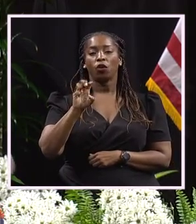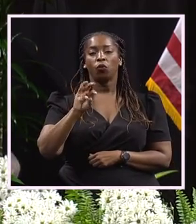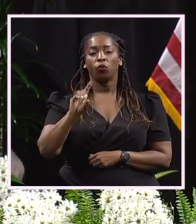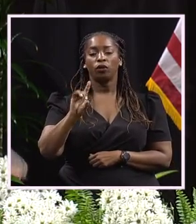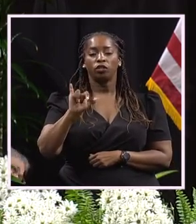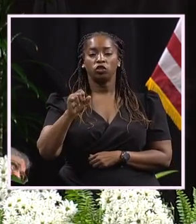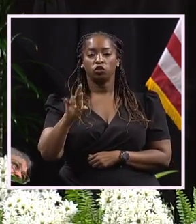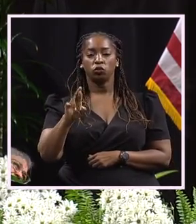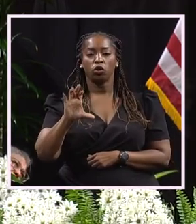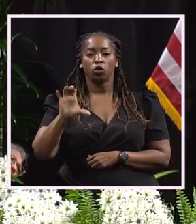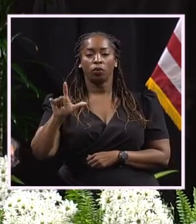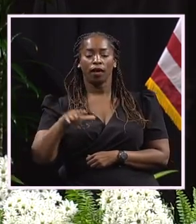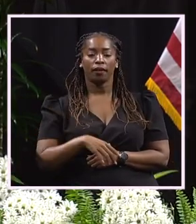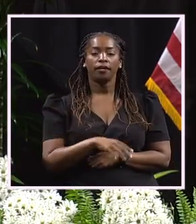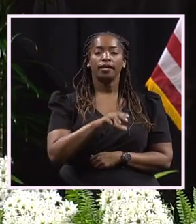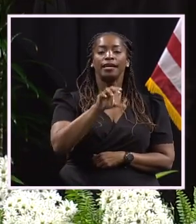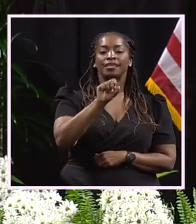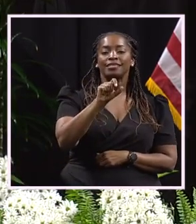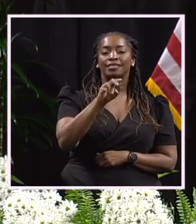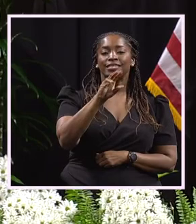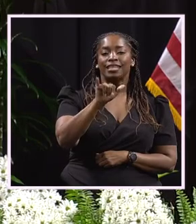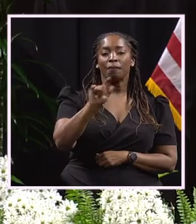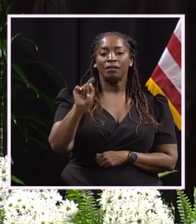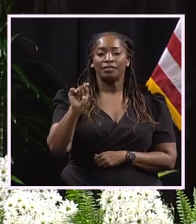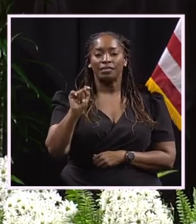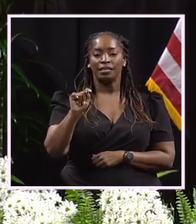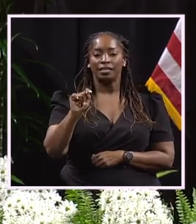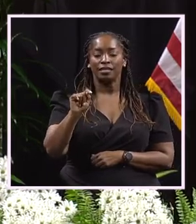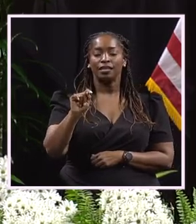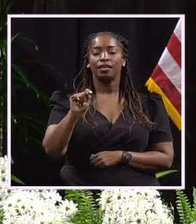Sammy T. Al-Qadir, cum laude.